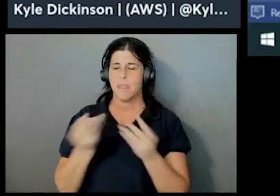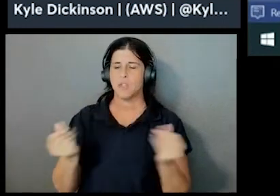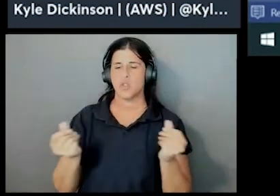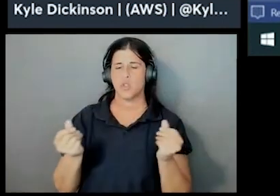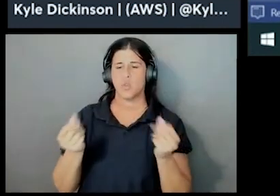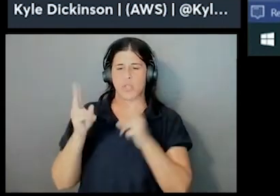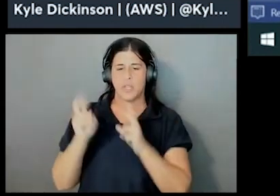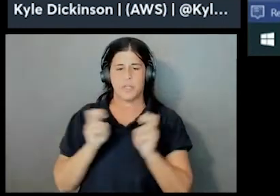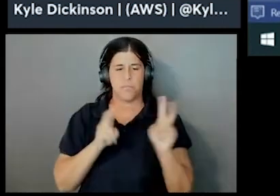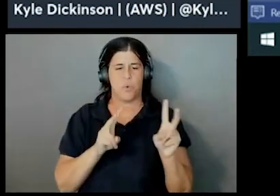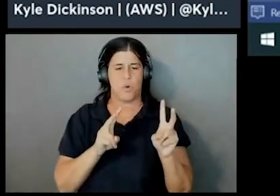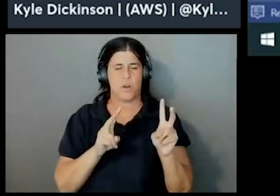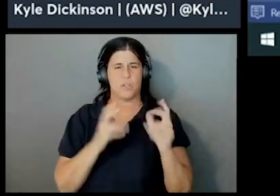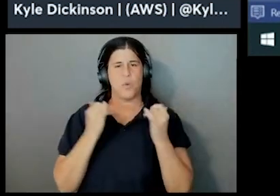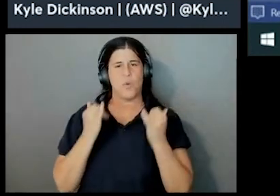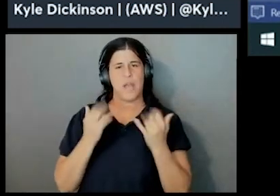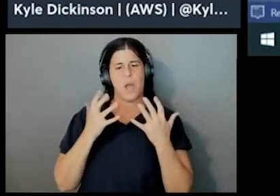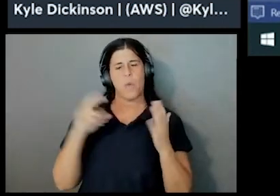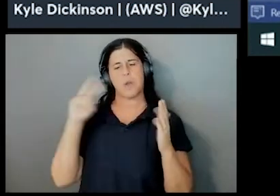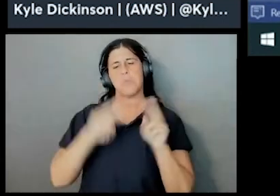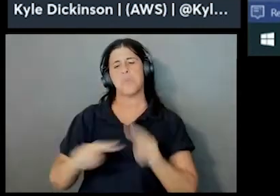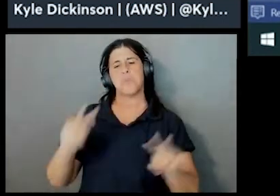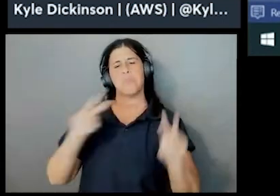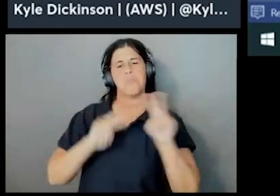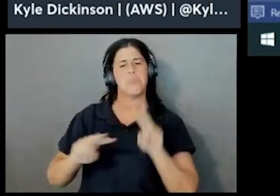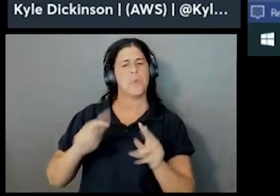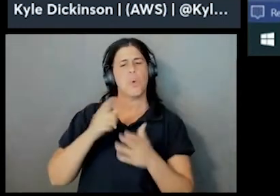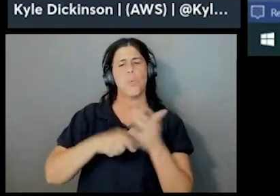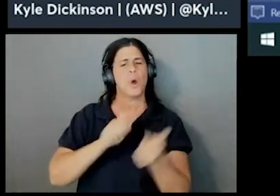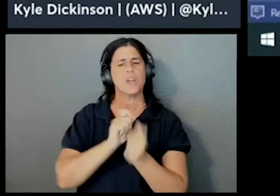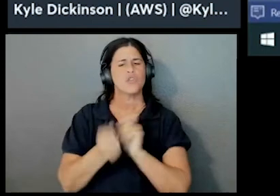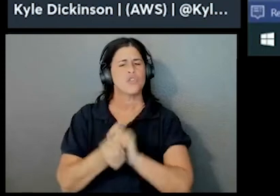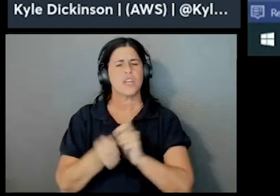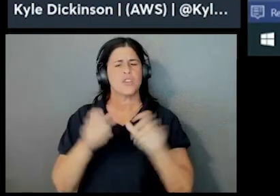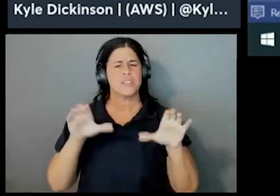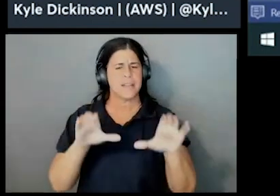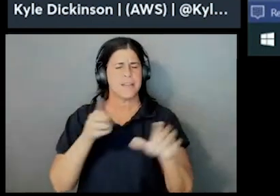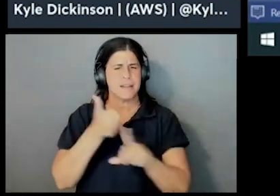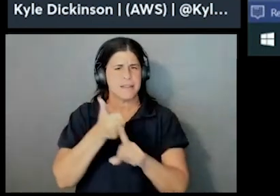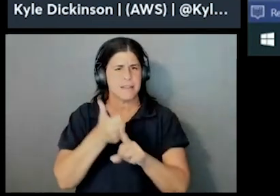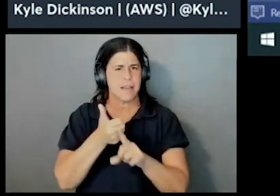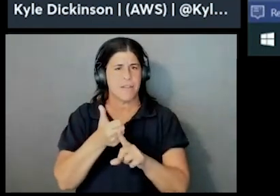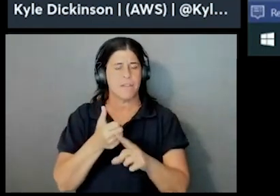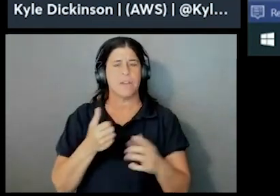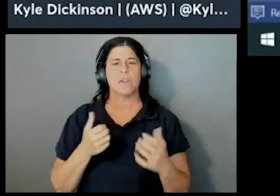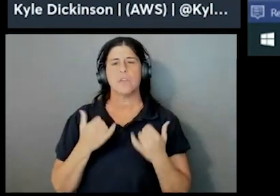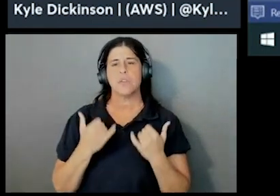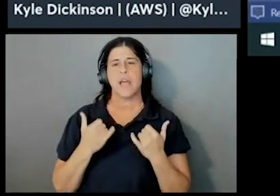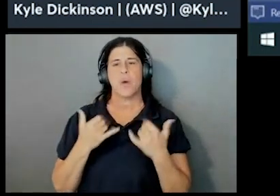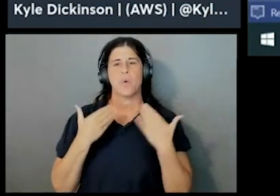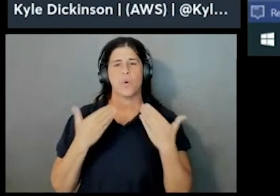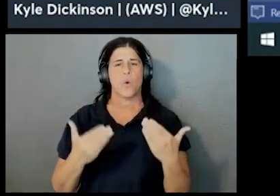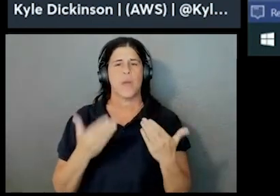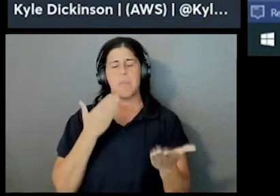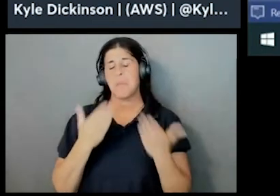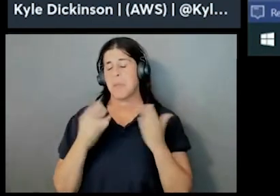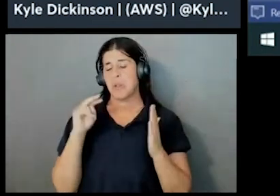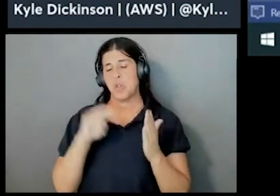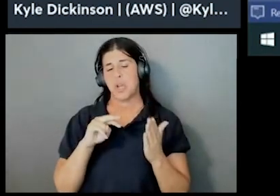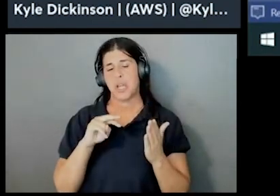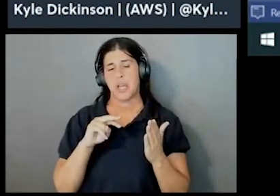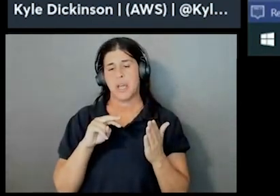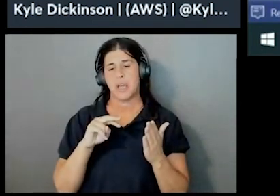want to kind of go ahead and look at, what changes it made. So let's go ahead, maybe look at a